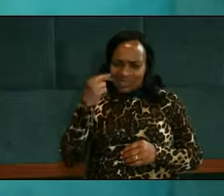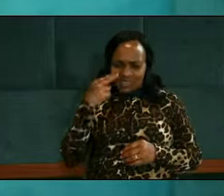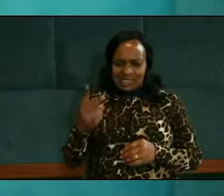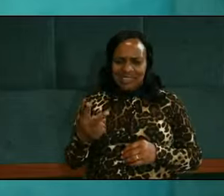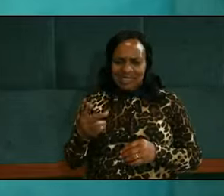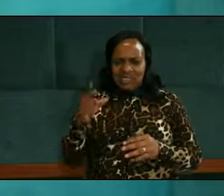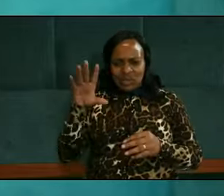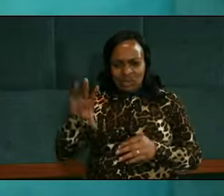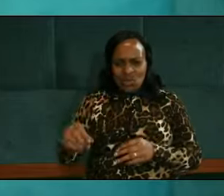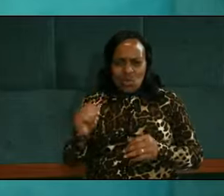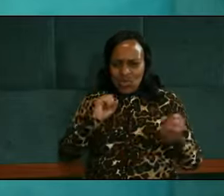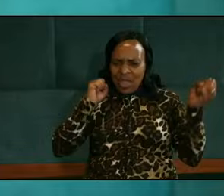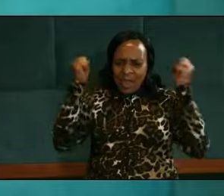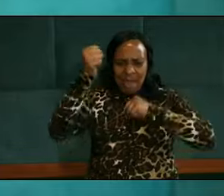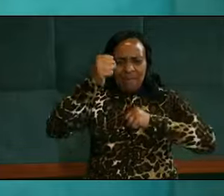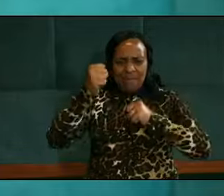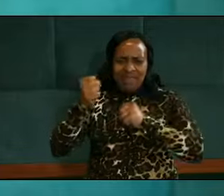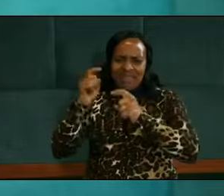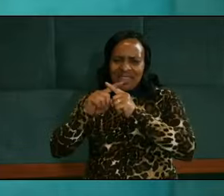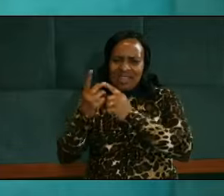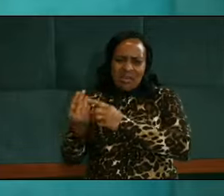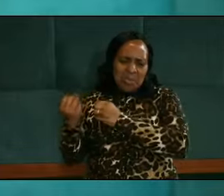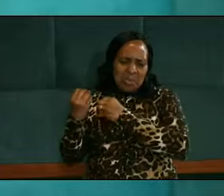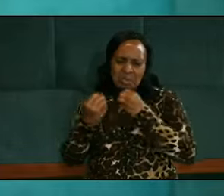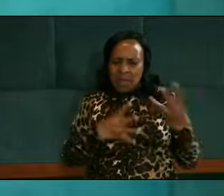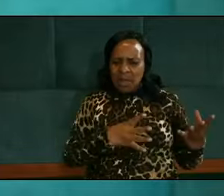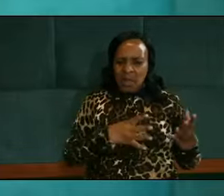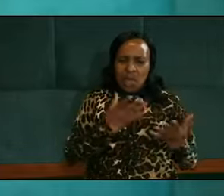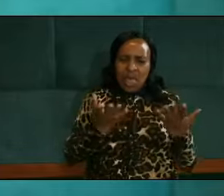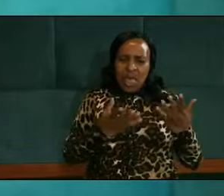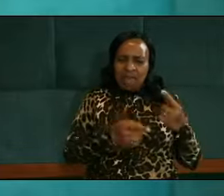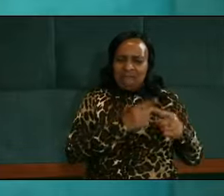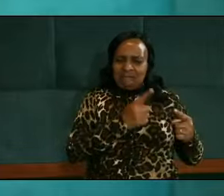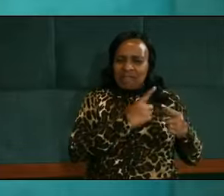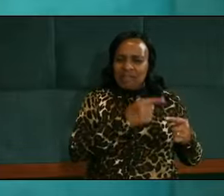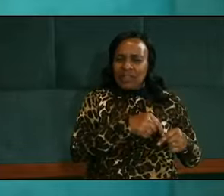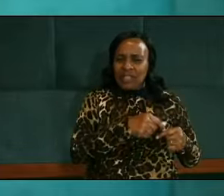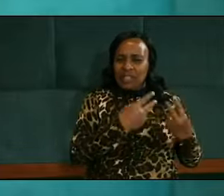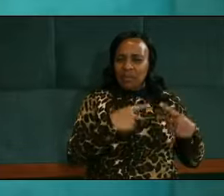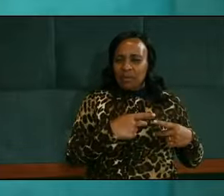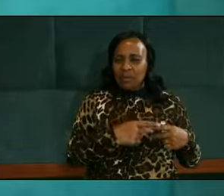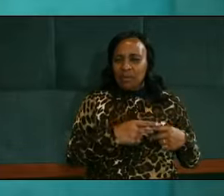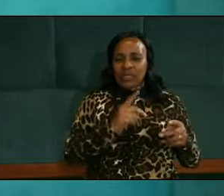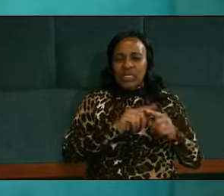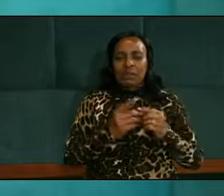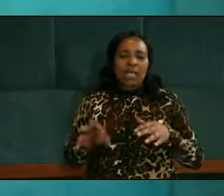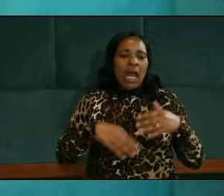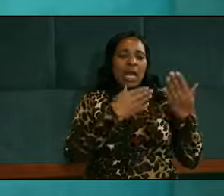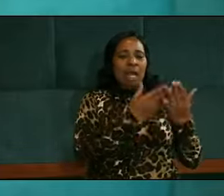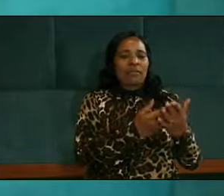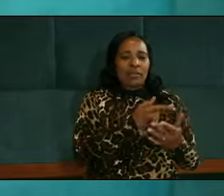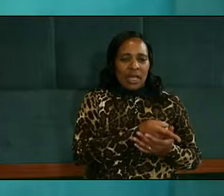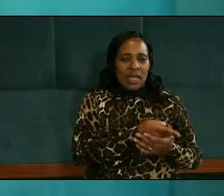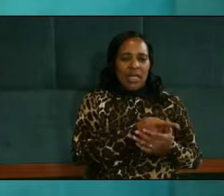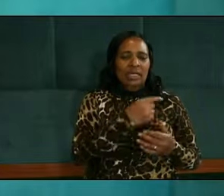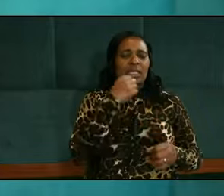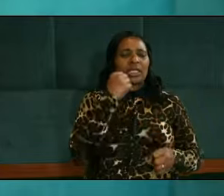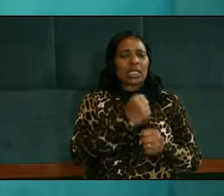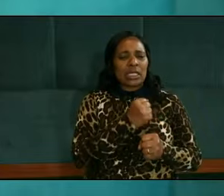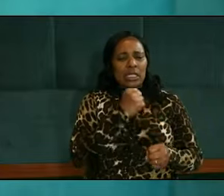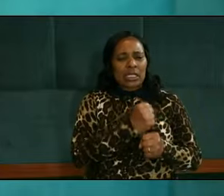and said, well, let us go and to Tambarizek, like to just go and finish everything. And when they went there, they did wonders.